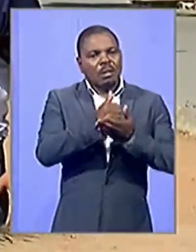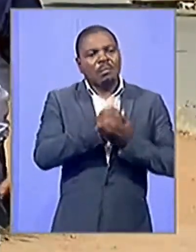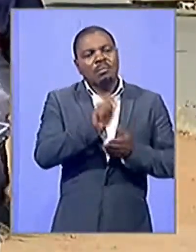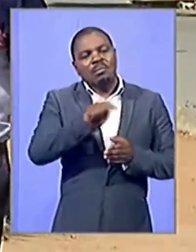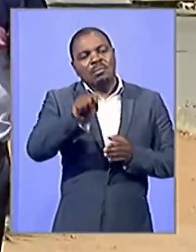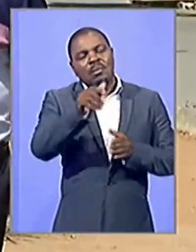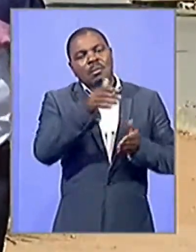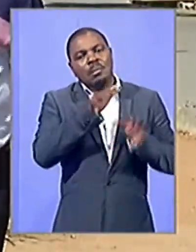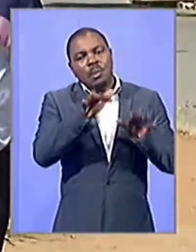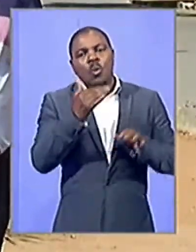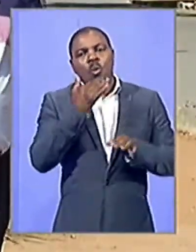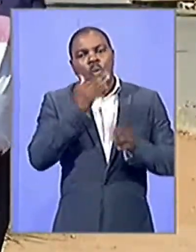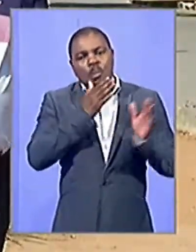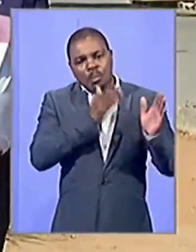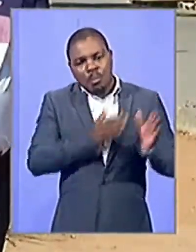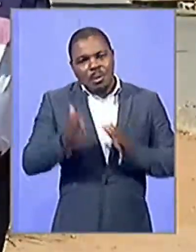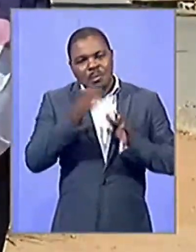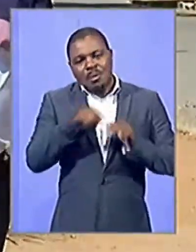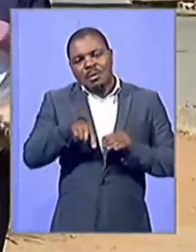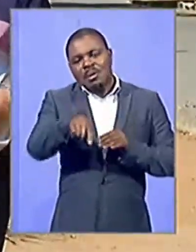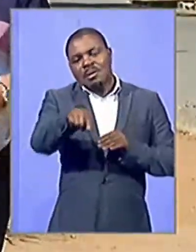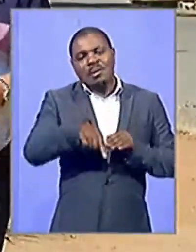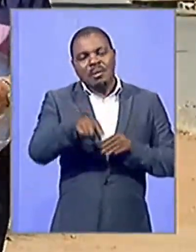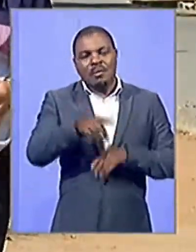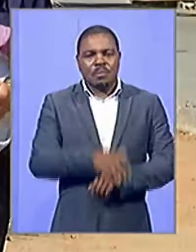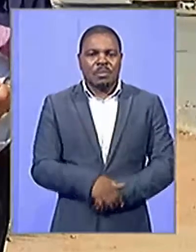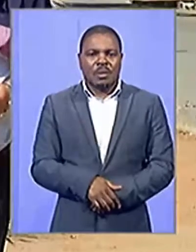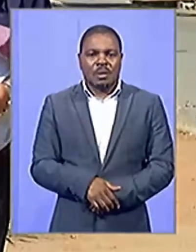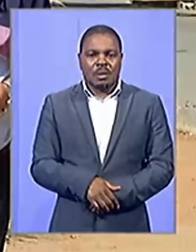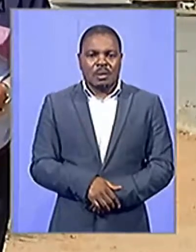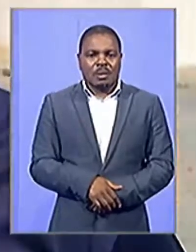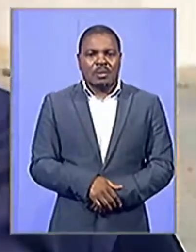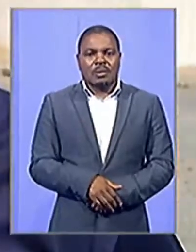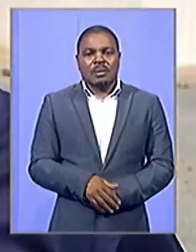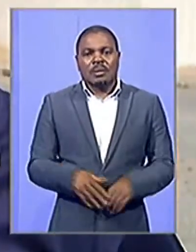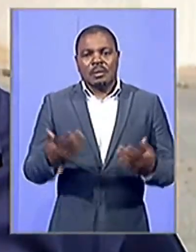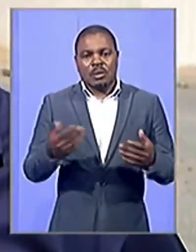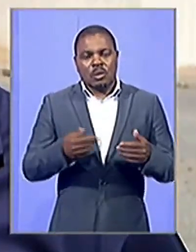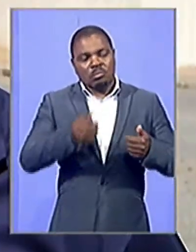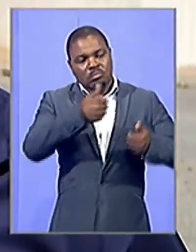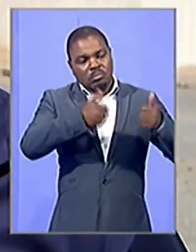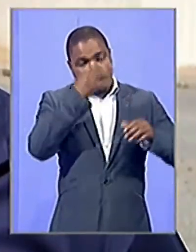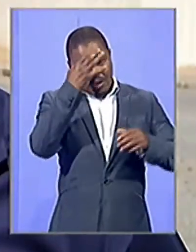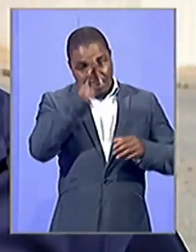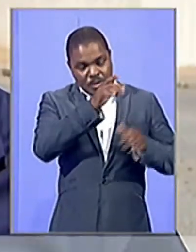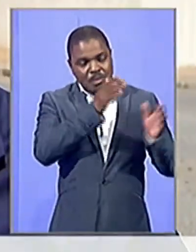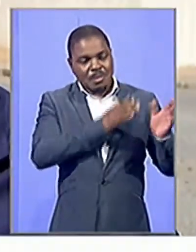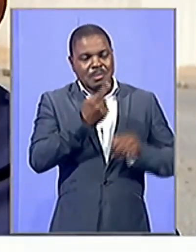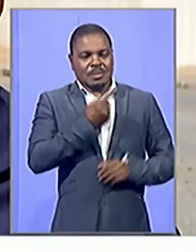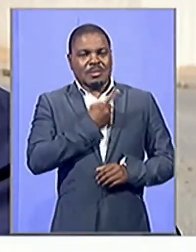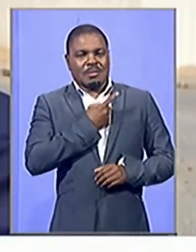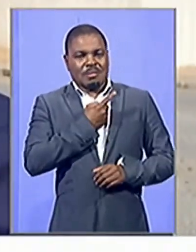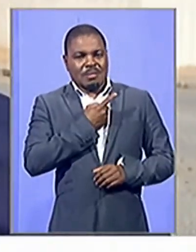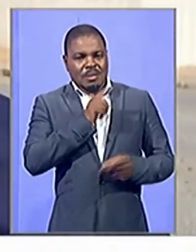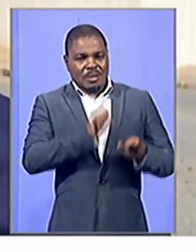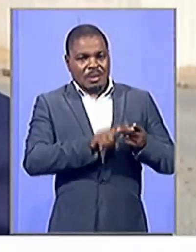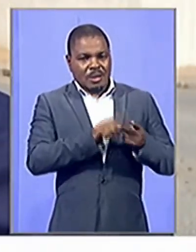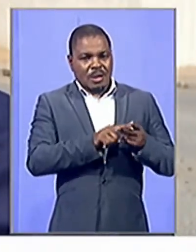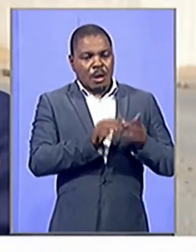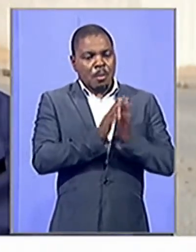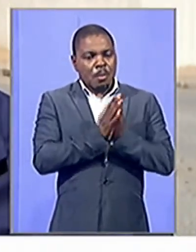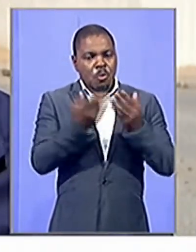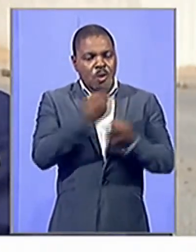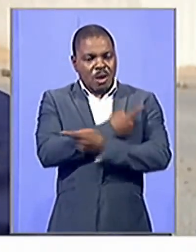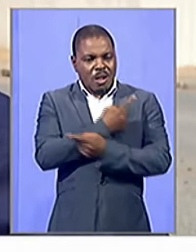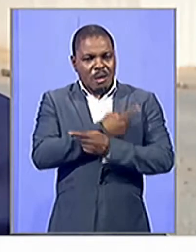seabe ba ba batlang go baakanyetsa kgaisano e tlang. The eagerness and the oversight of the officials to prepare themselves, or the members of the book clubs to